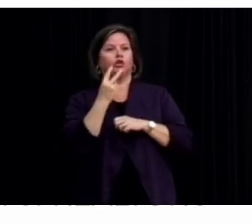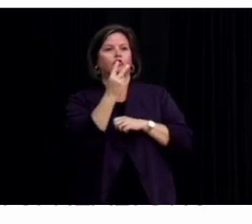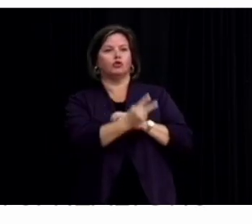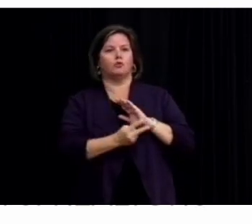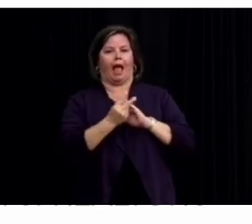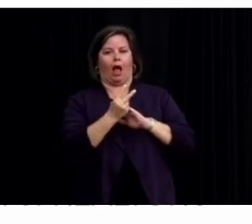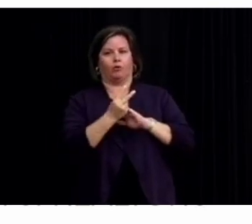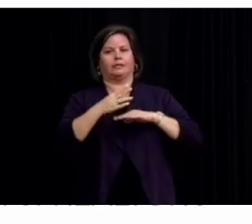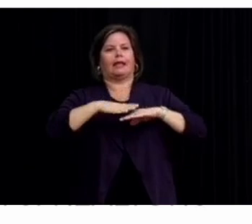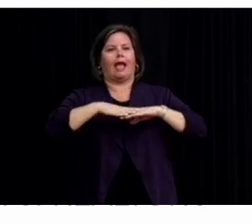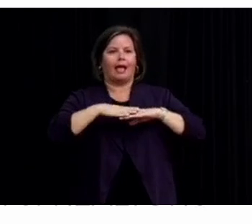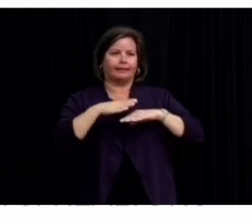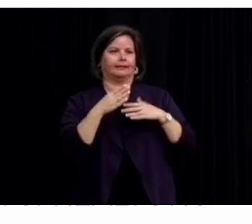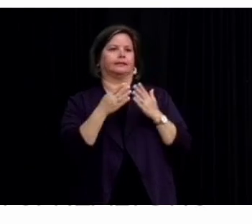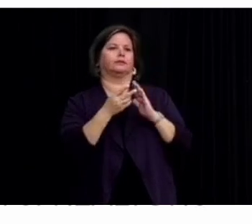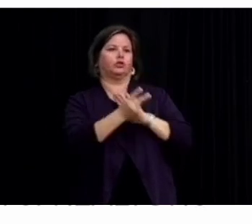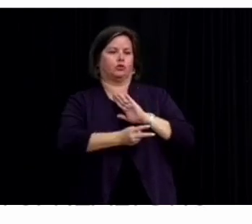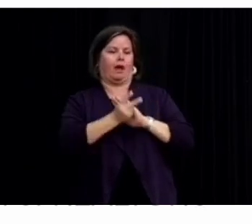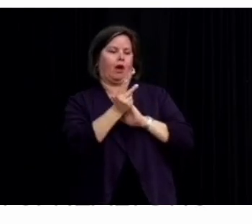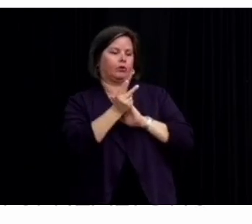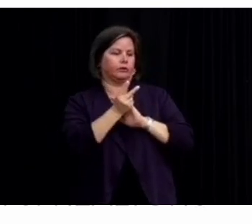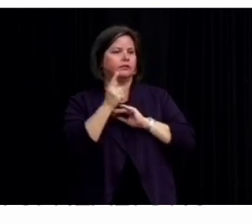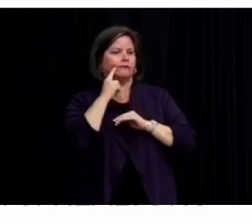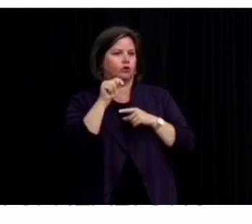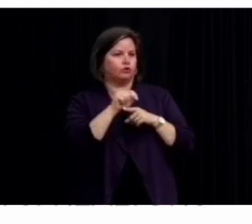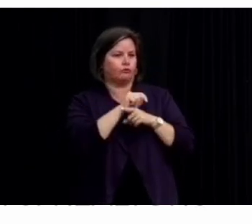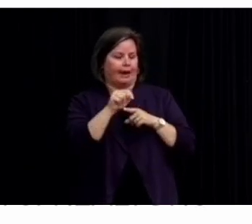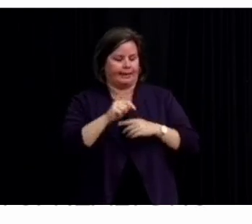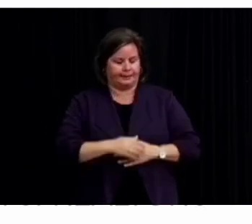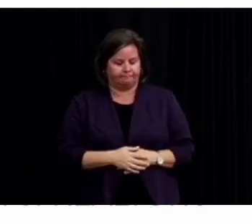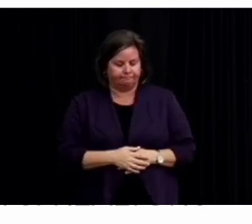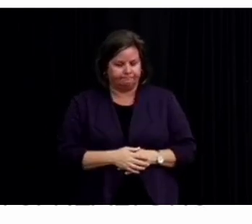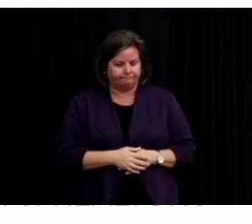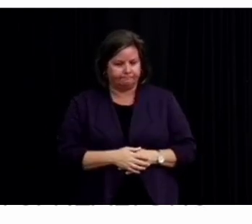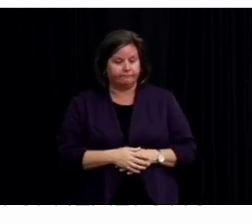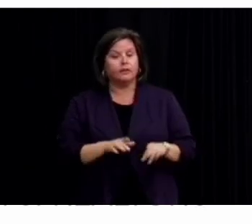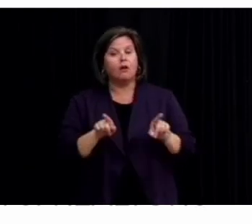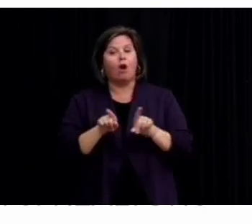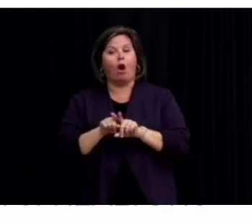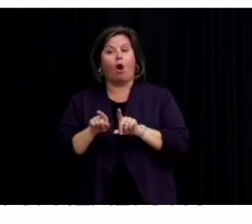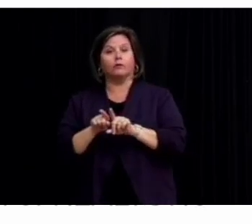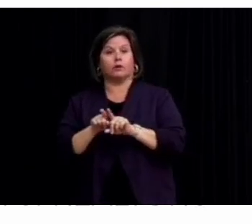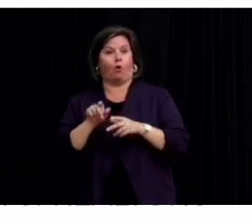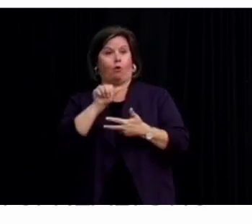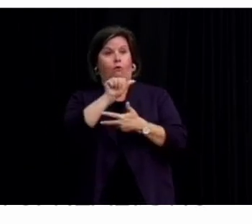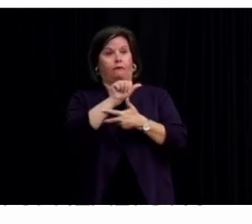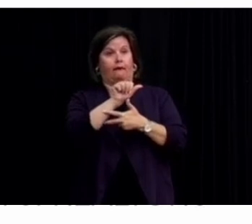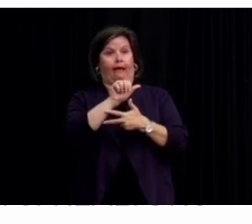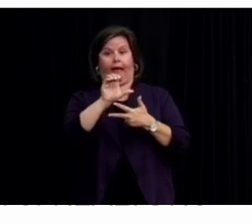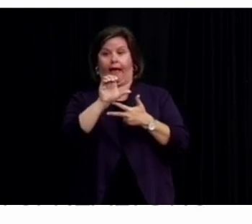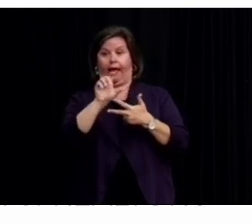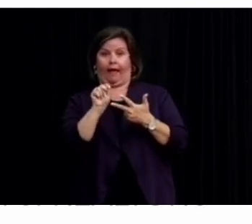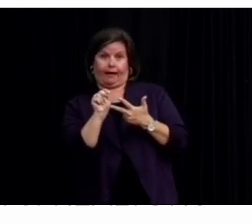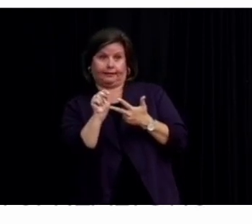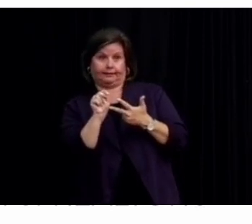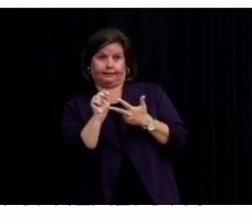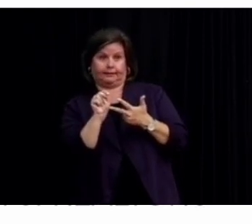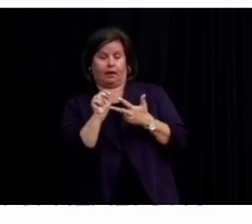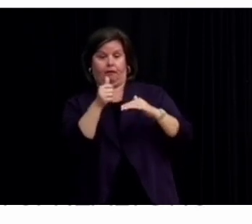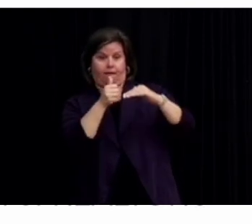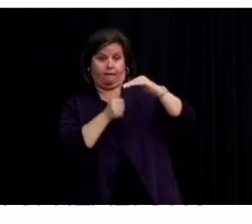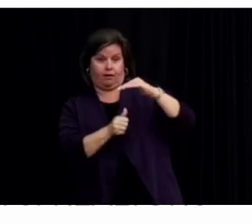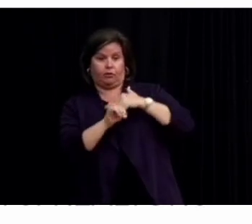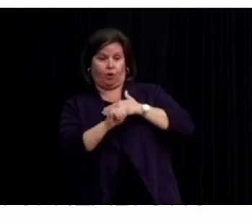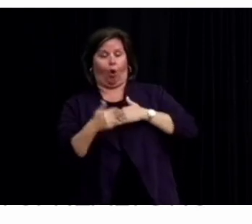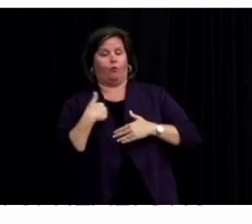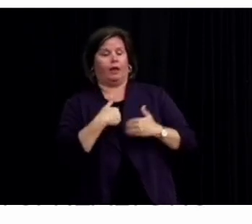training. In addition to, under our ACT initiative, we have a program what we call the Fair Housing